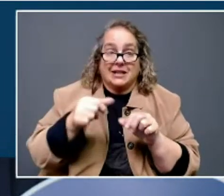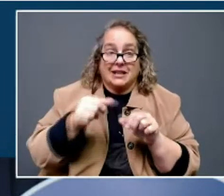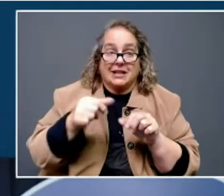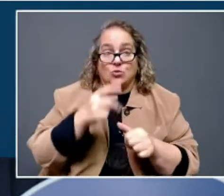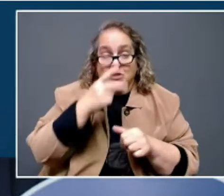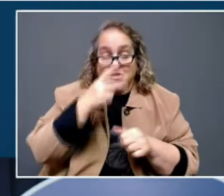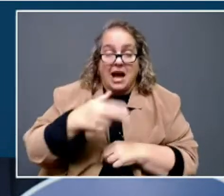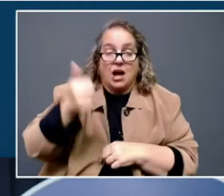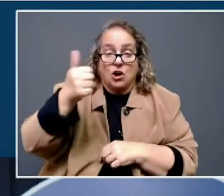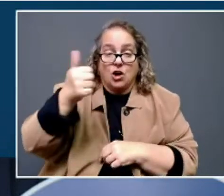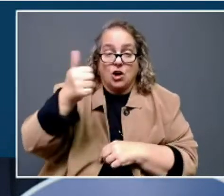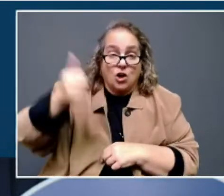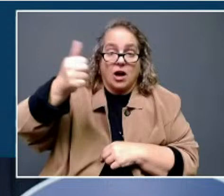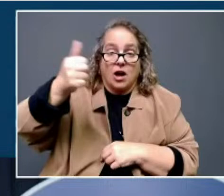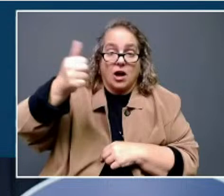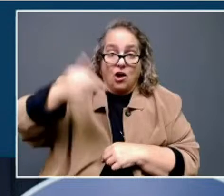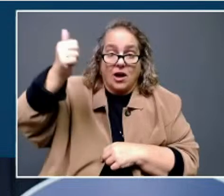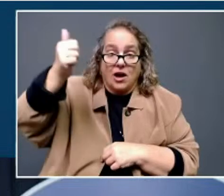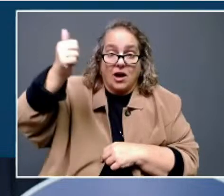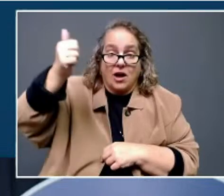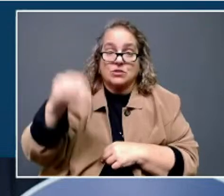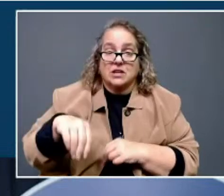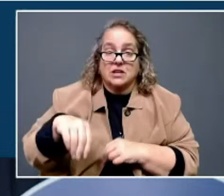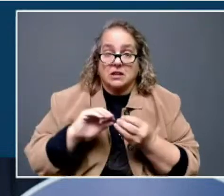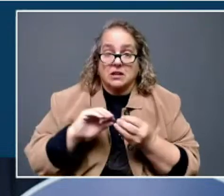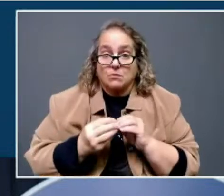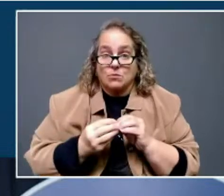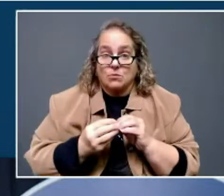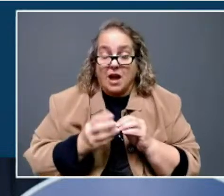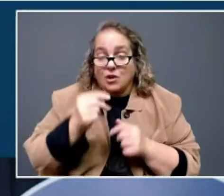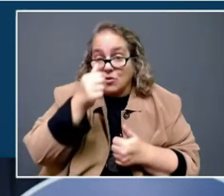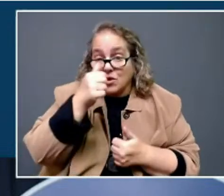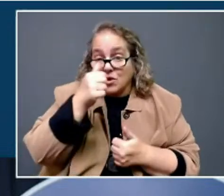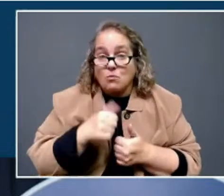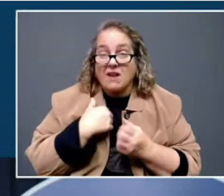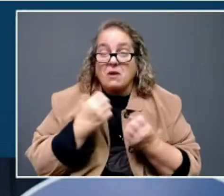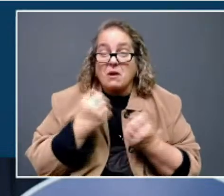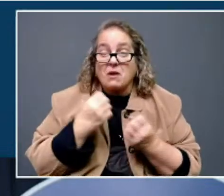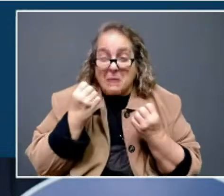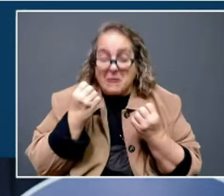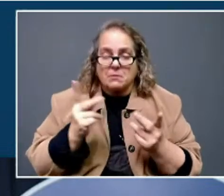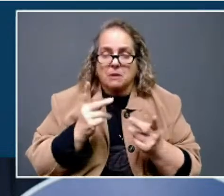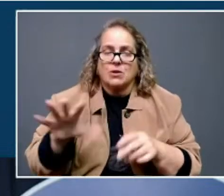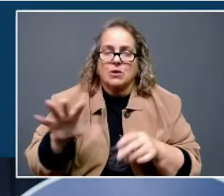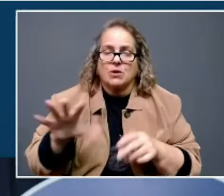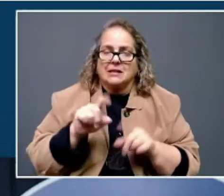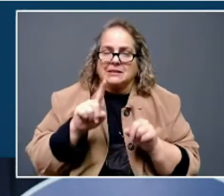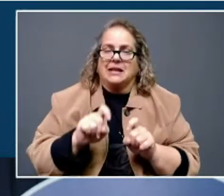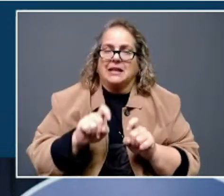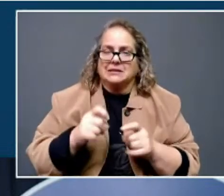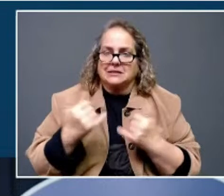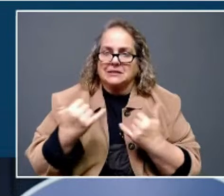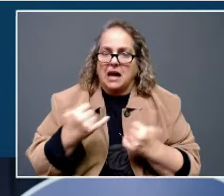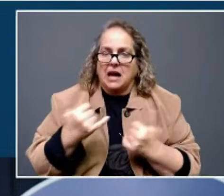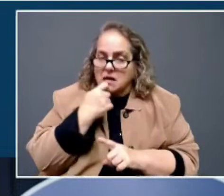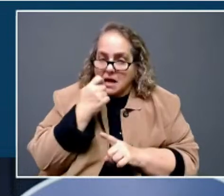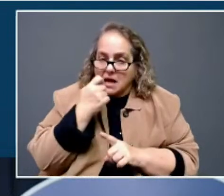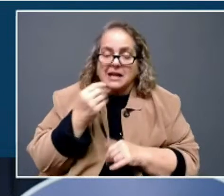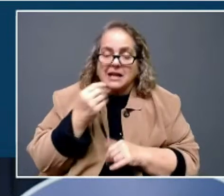and higher numbers. And remember, we have a ton of people getting tested right now, and still over a quarter of them are coming